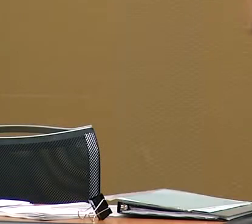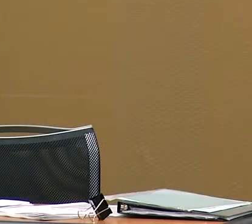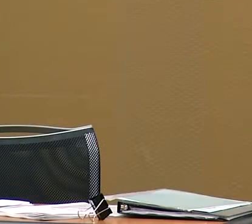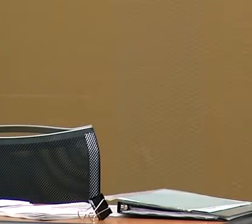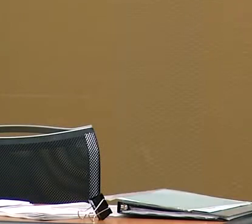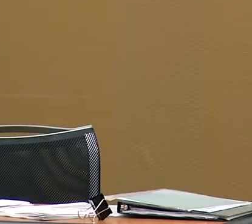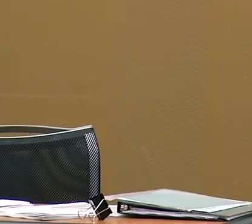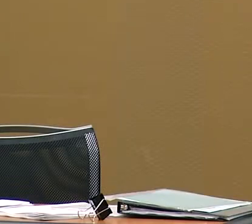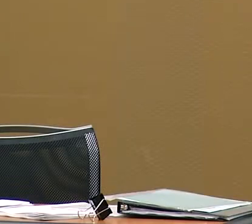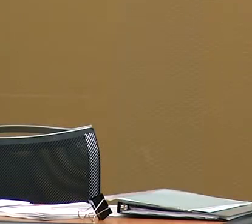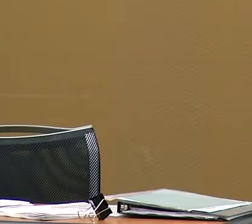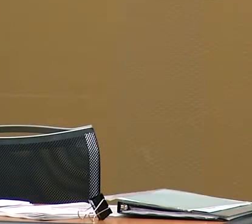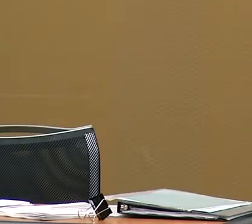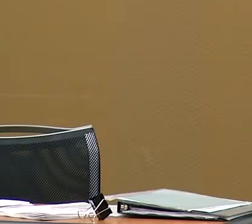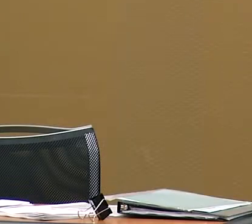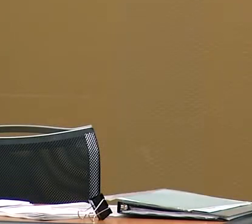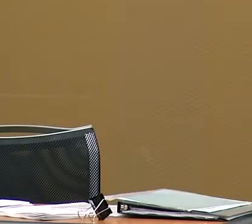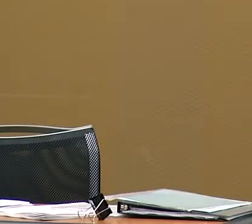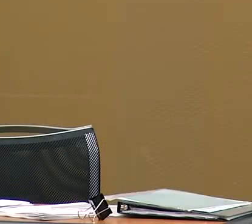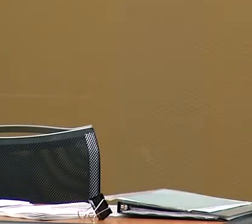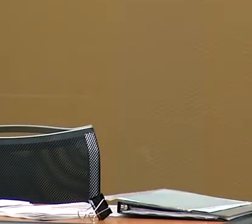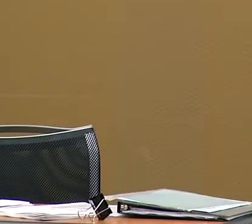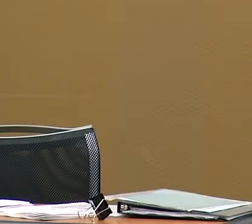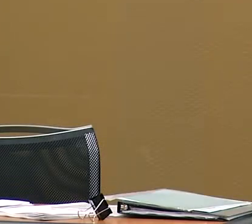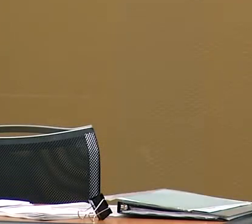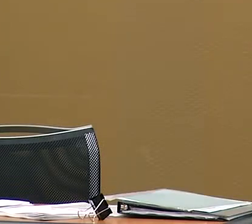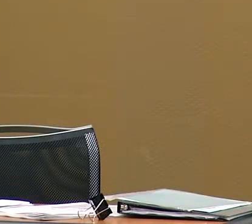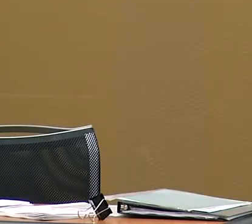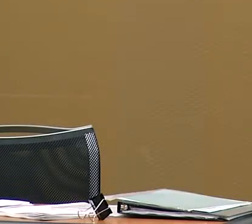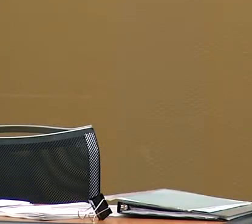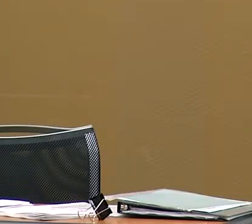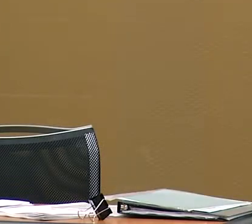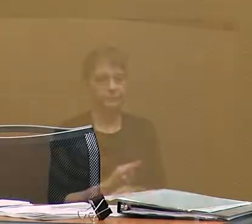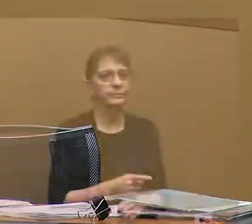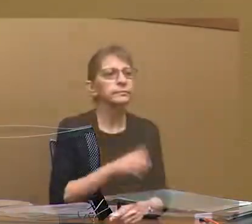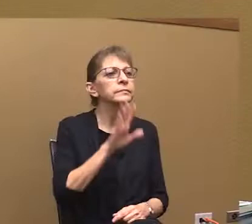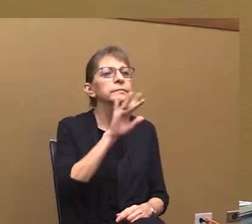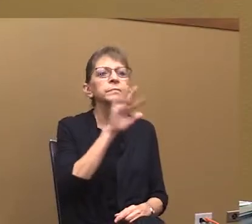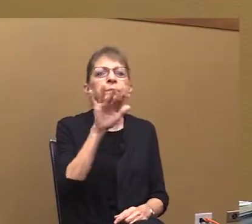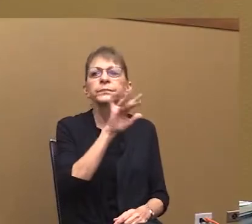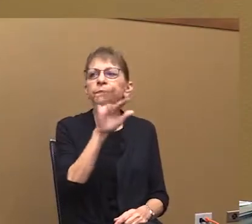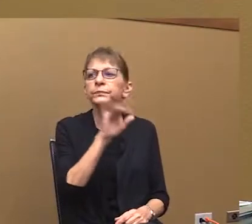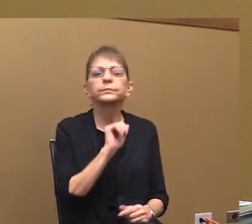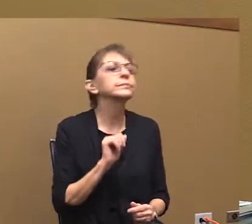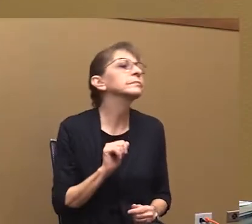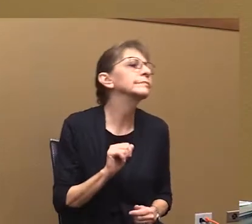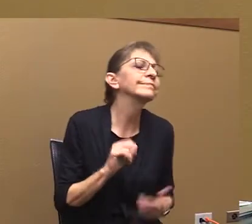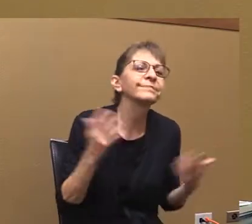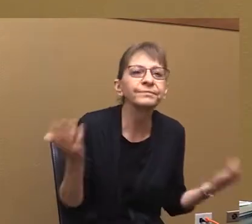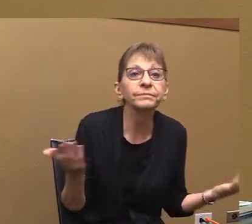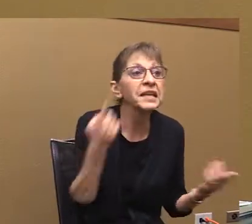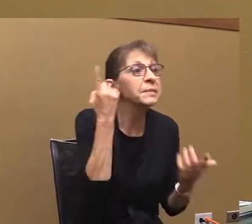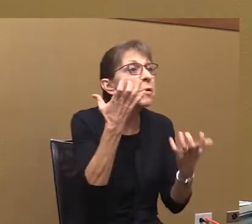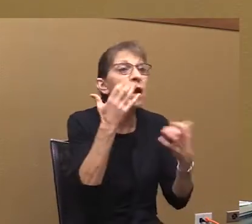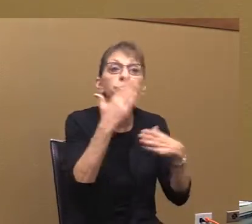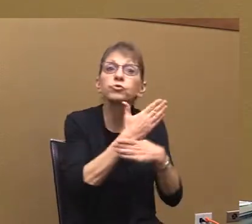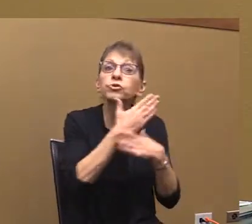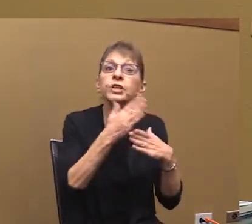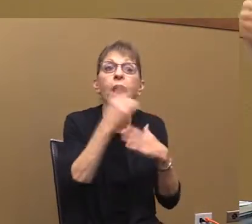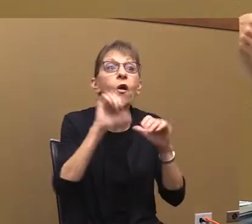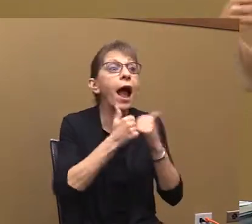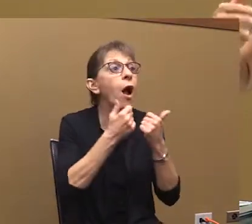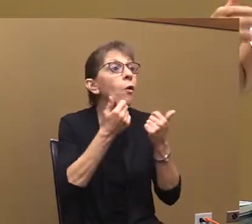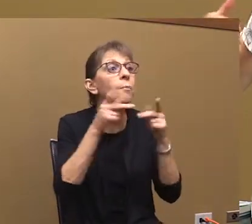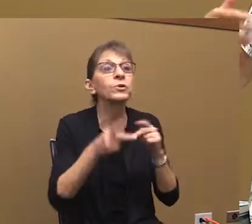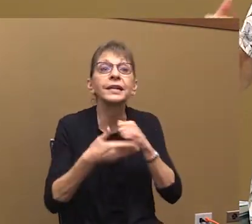Okay, I'm going to bring us back. It sounds like from what I hear that I'm going to